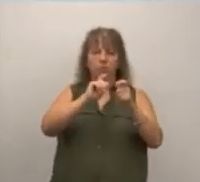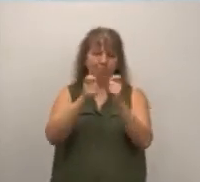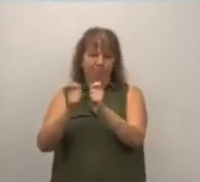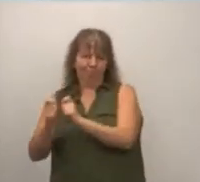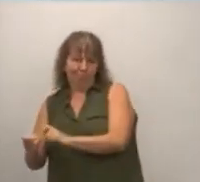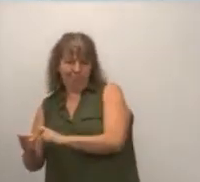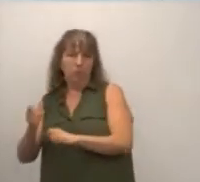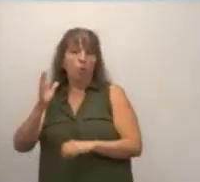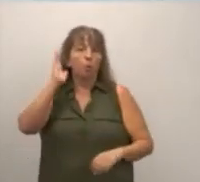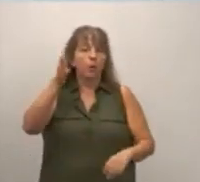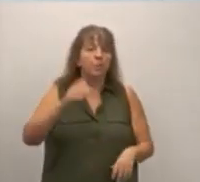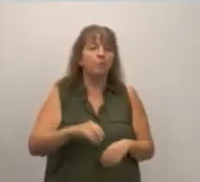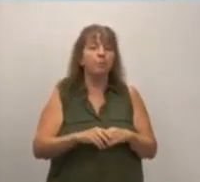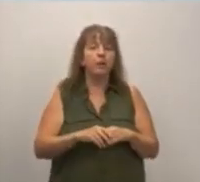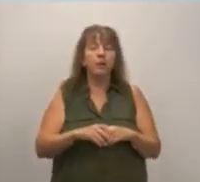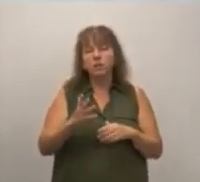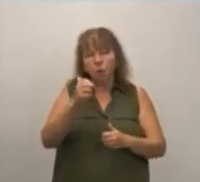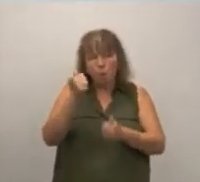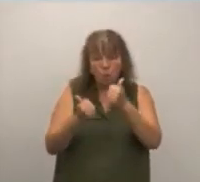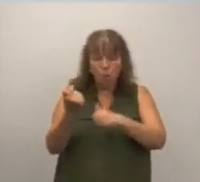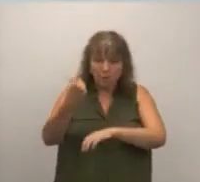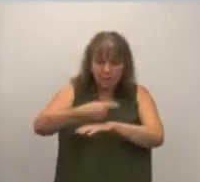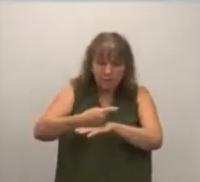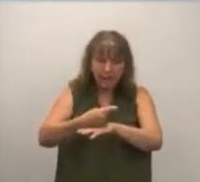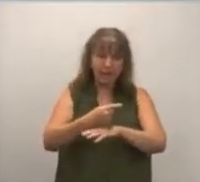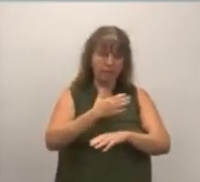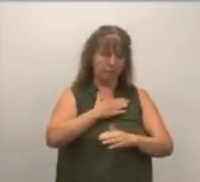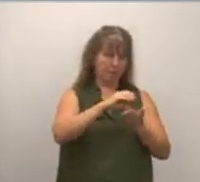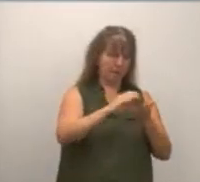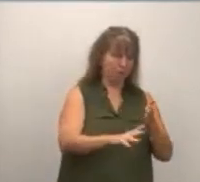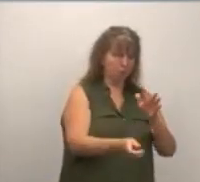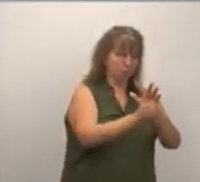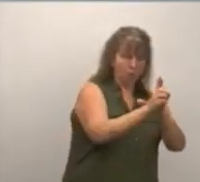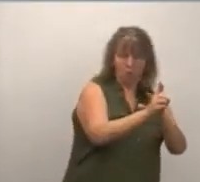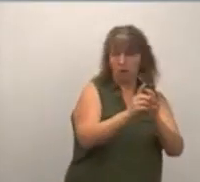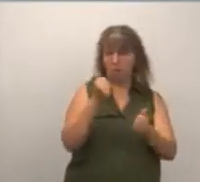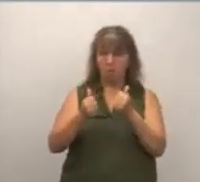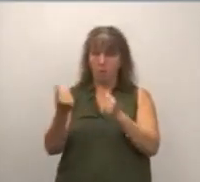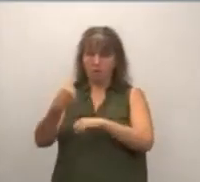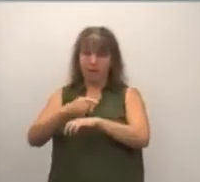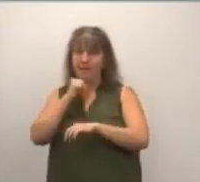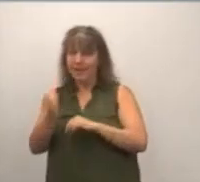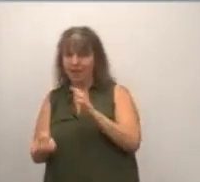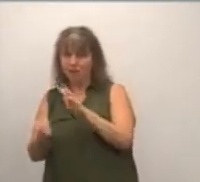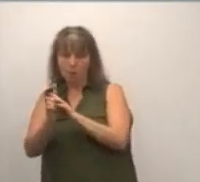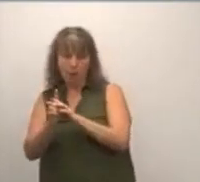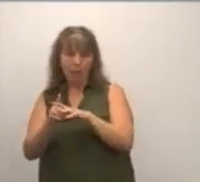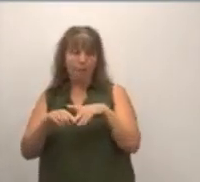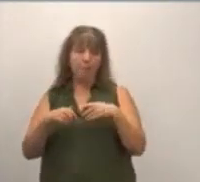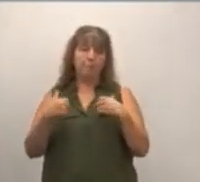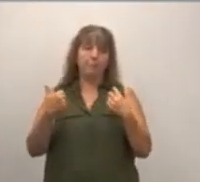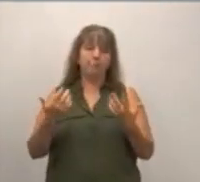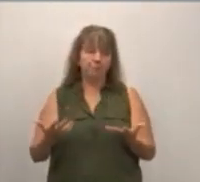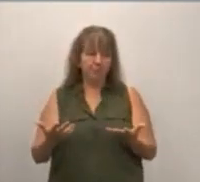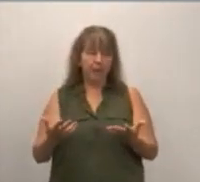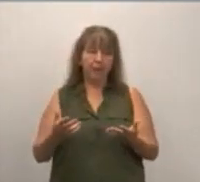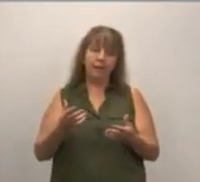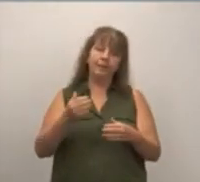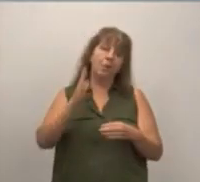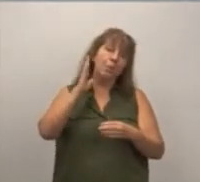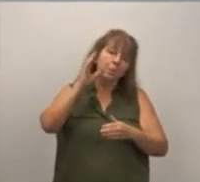details of days that you're in schedule and or days you were in session and scheduled and schedules and